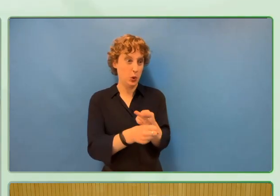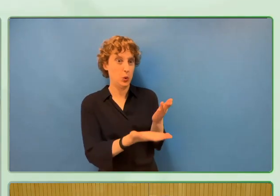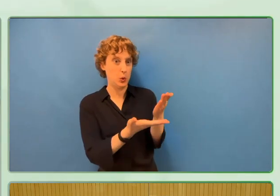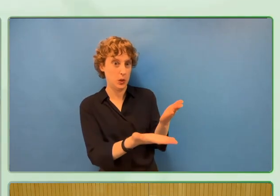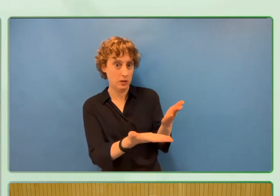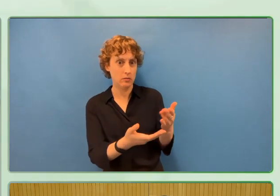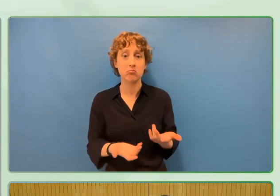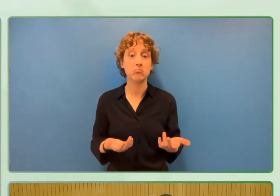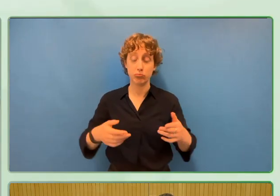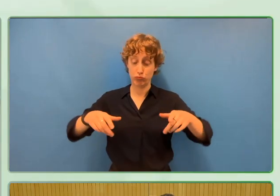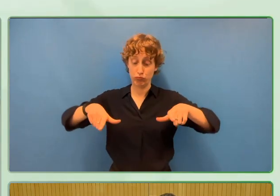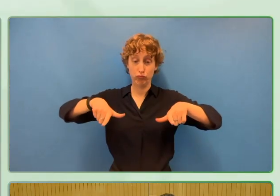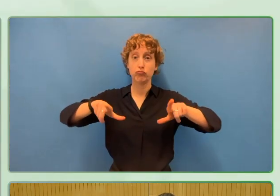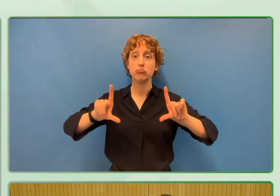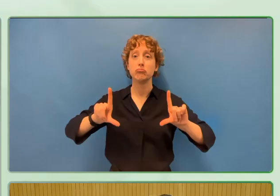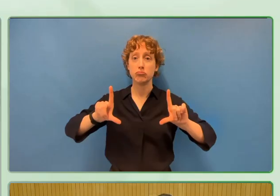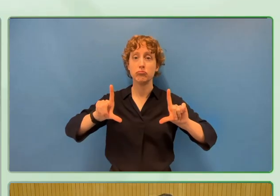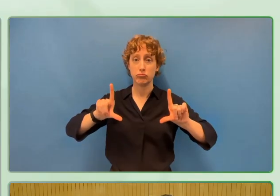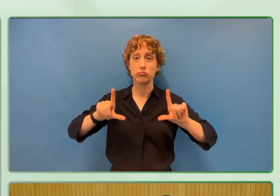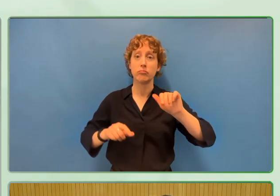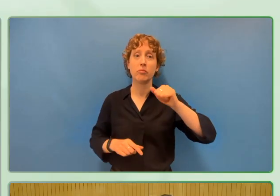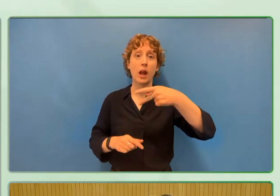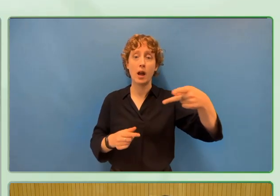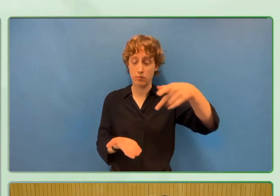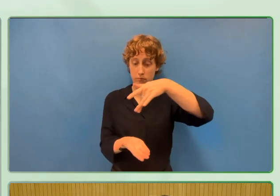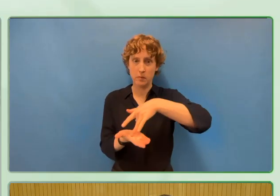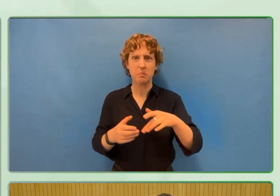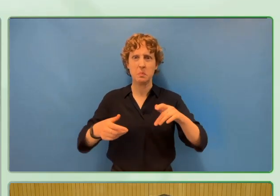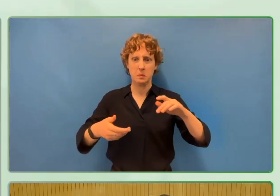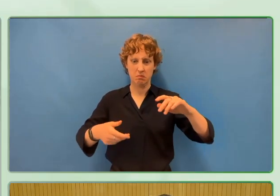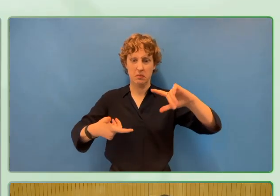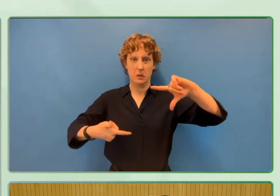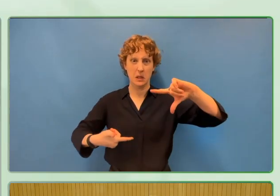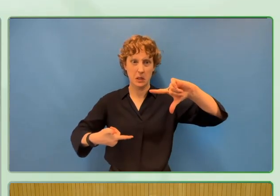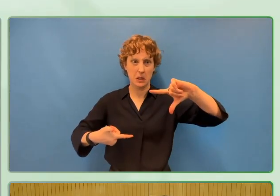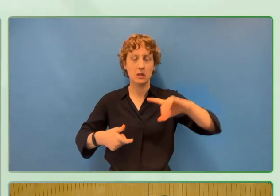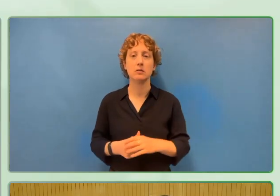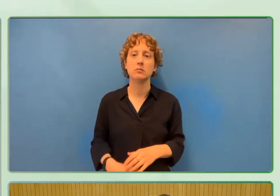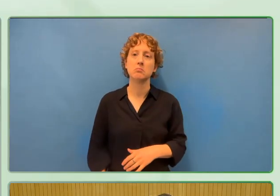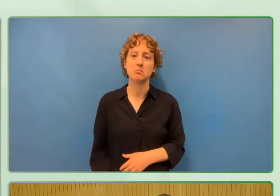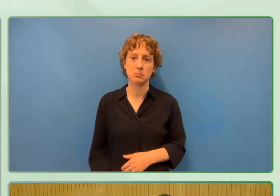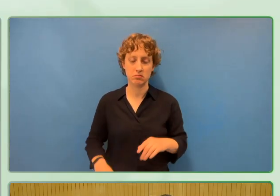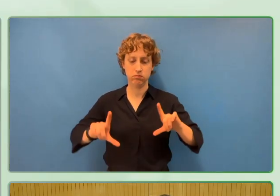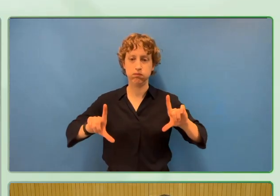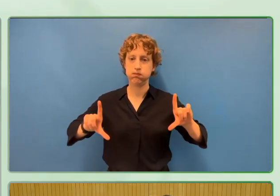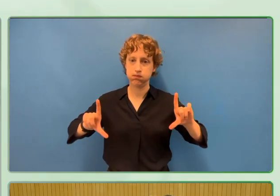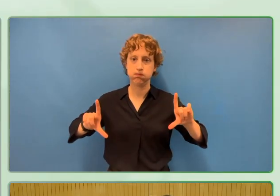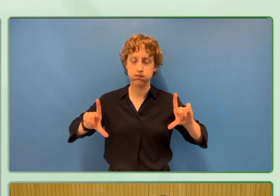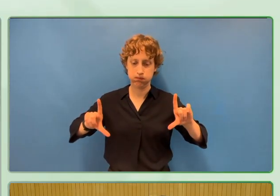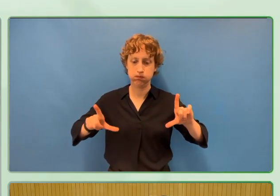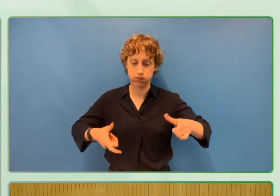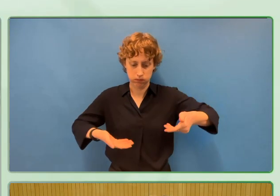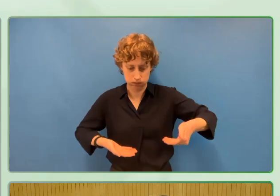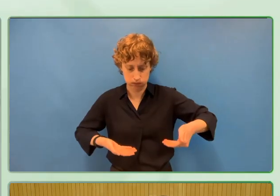an Android tablet, but it's really, really big. It's 55 or 65 inches, so it's a huge tablet. You don't